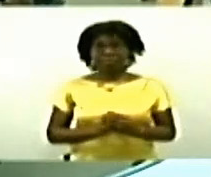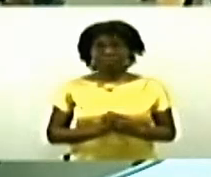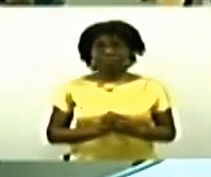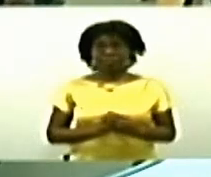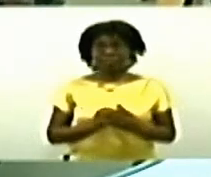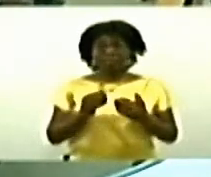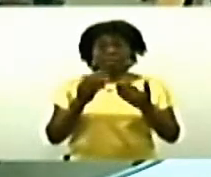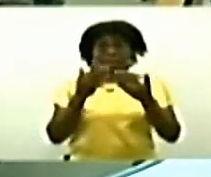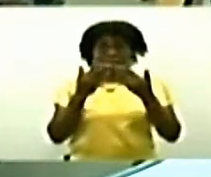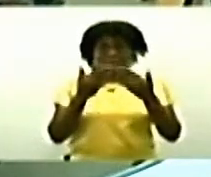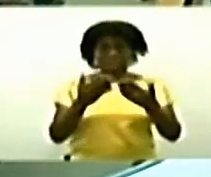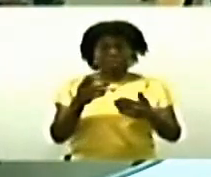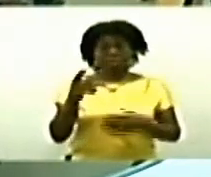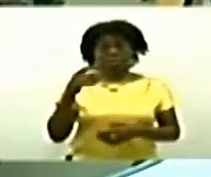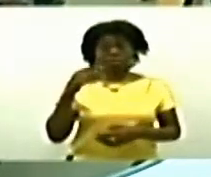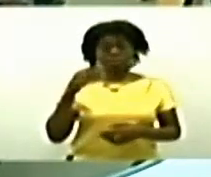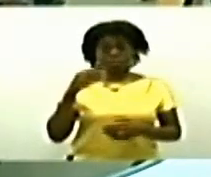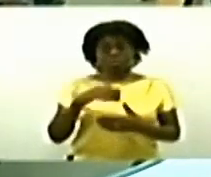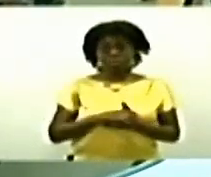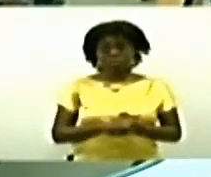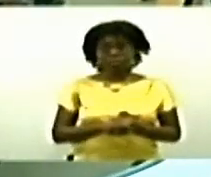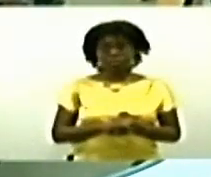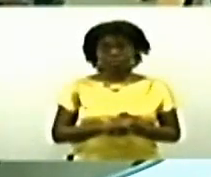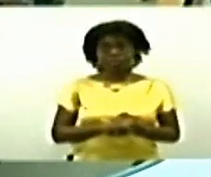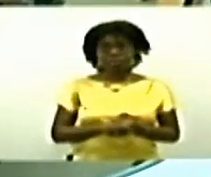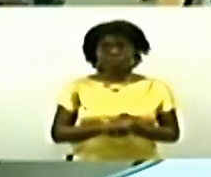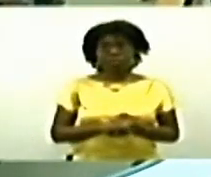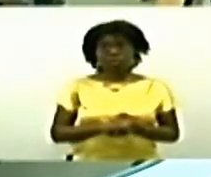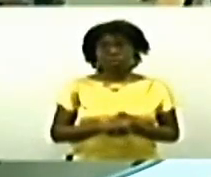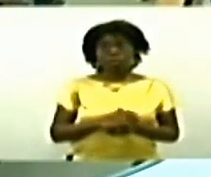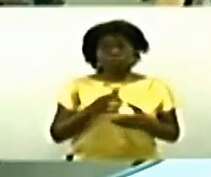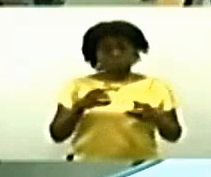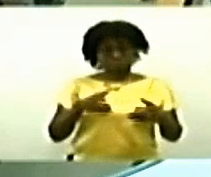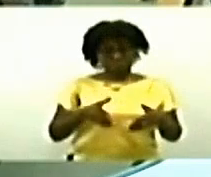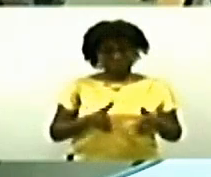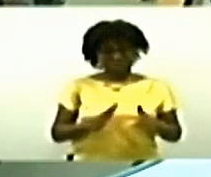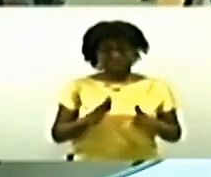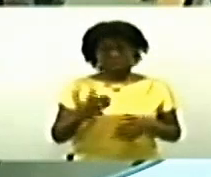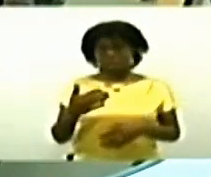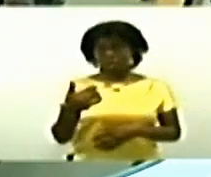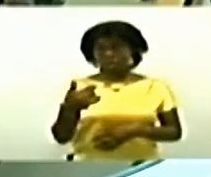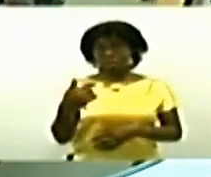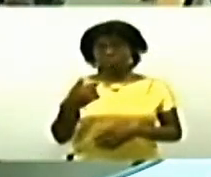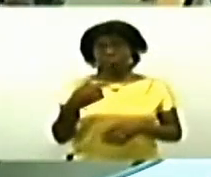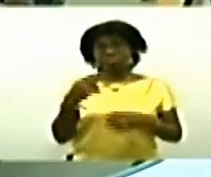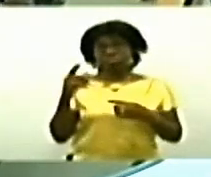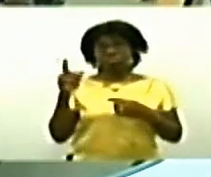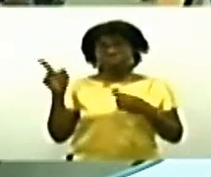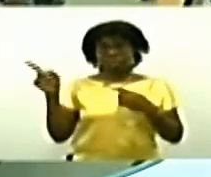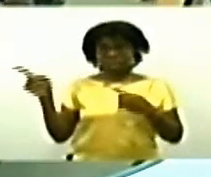Thank you, Mr. President. Mr. President, while I share my